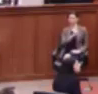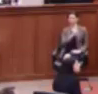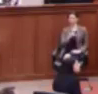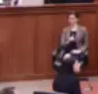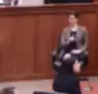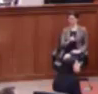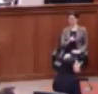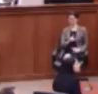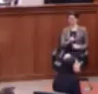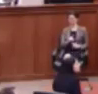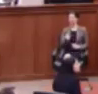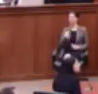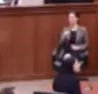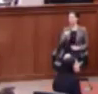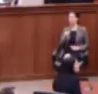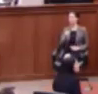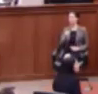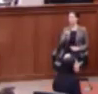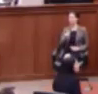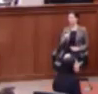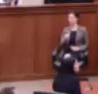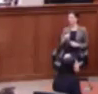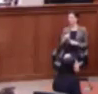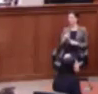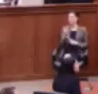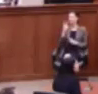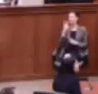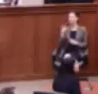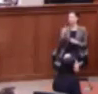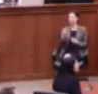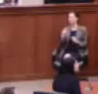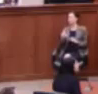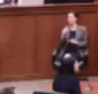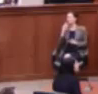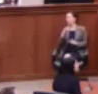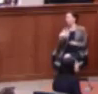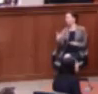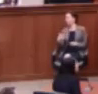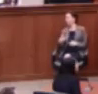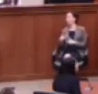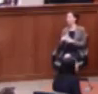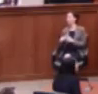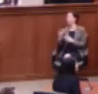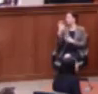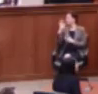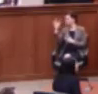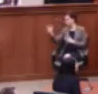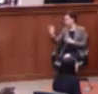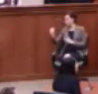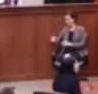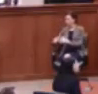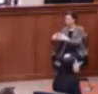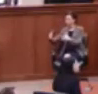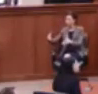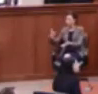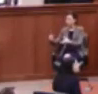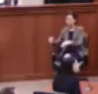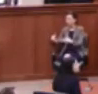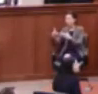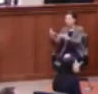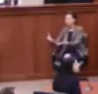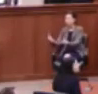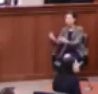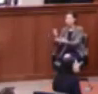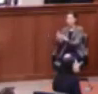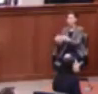SSD, Pinecrest, to see about what that opportunity looks like, so that in the future we can expand and possibly offer some